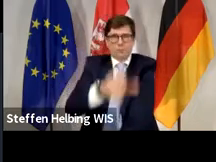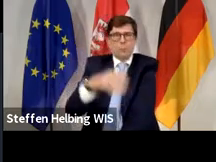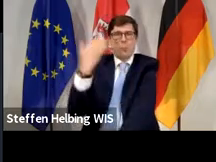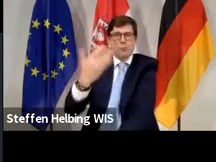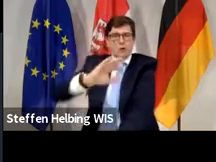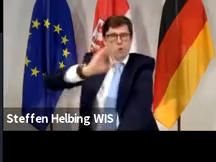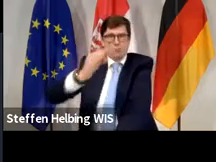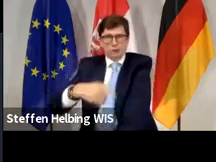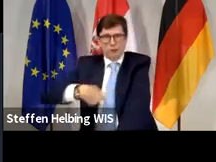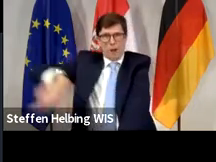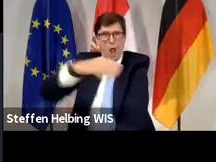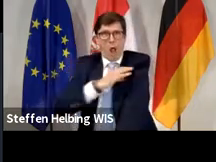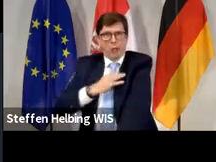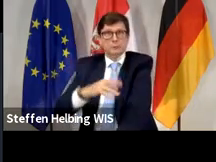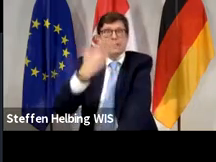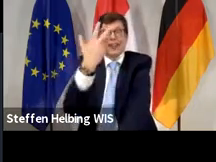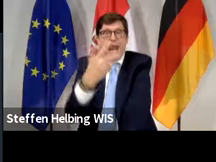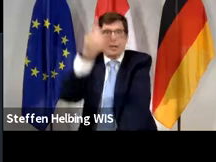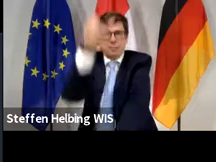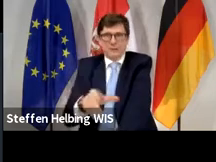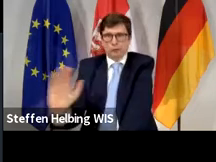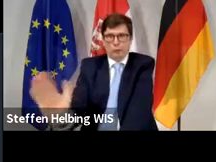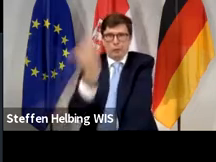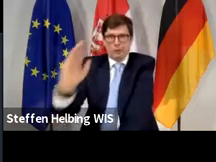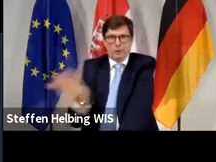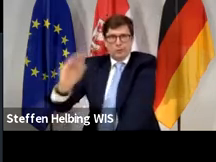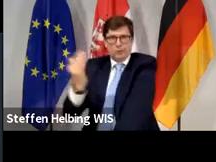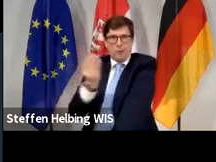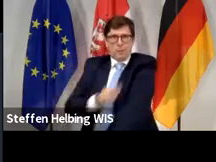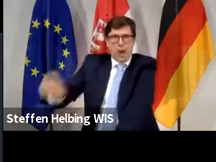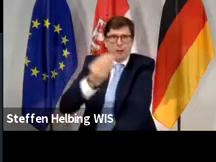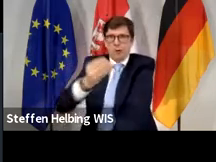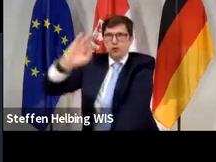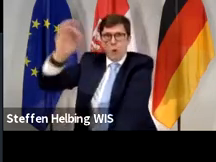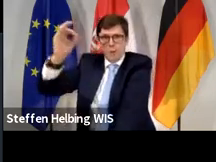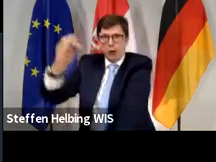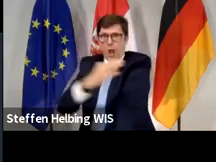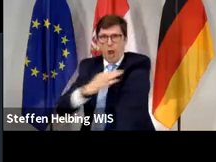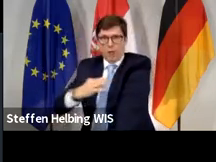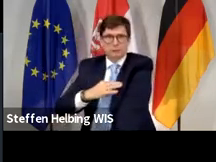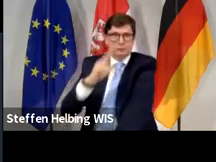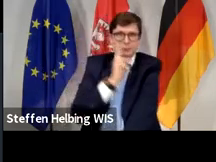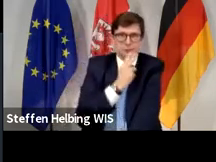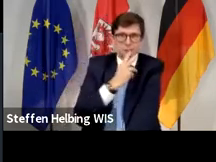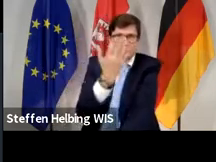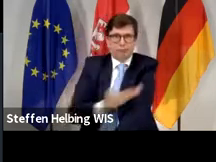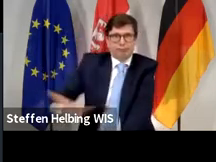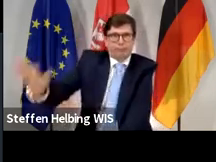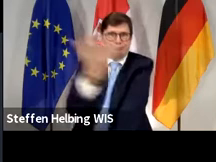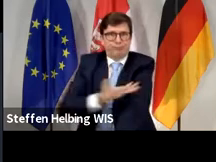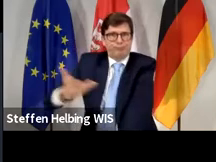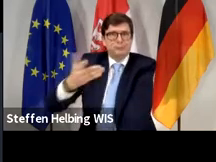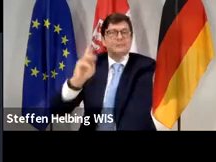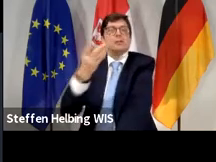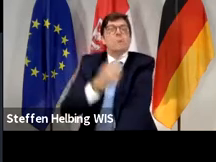Very important, because if you have an you can see three people on the screen,